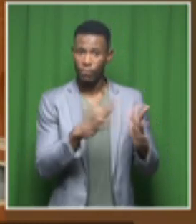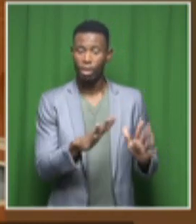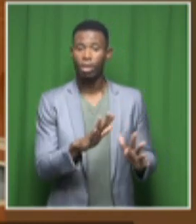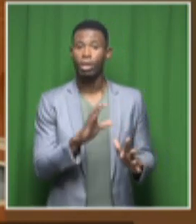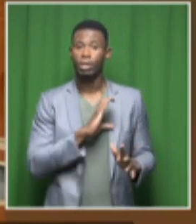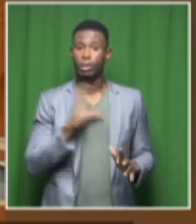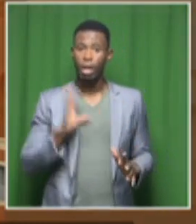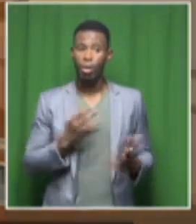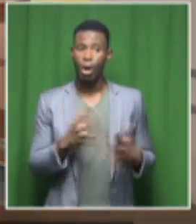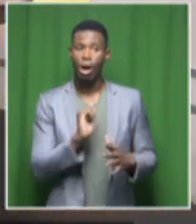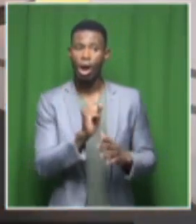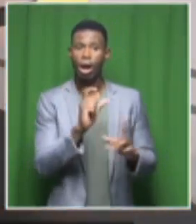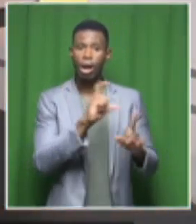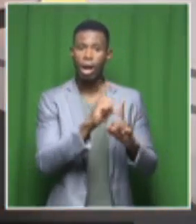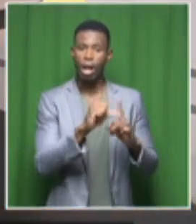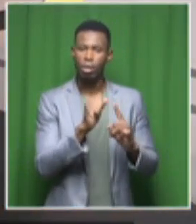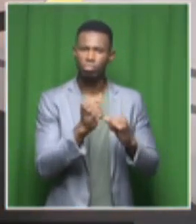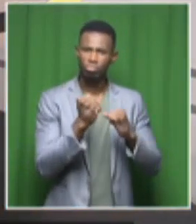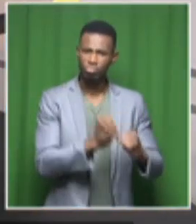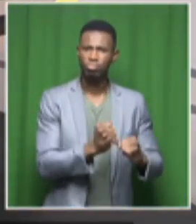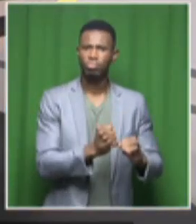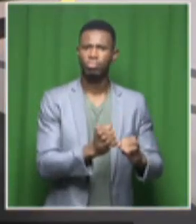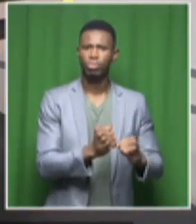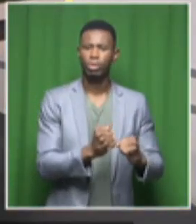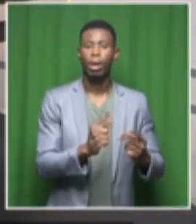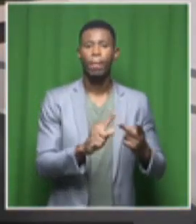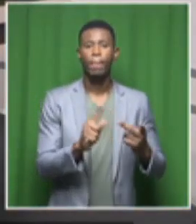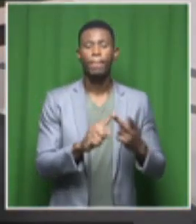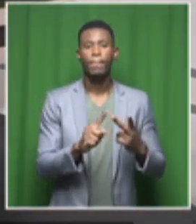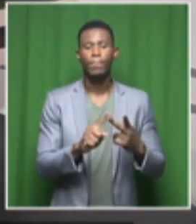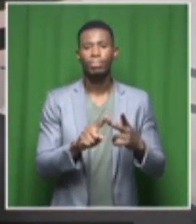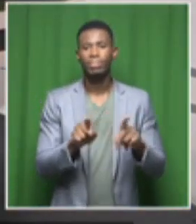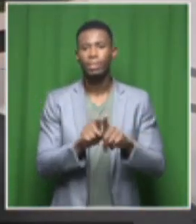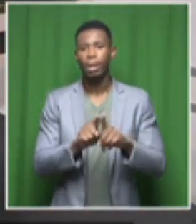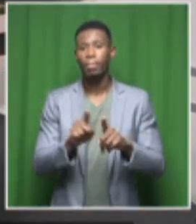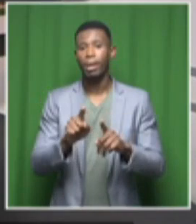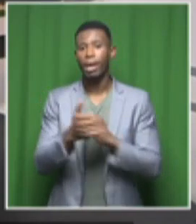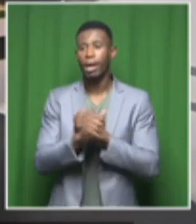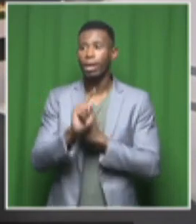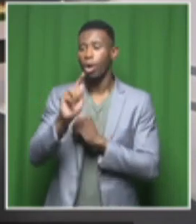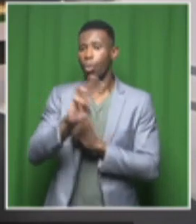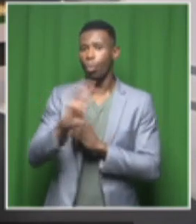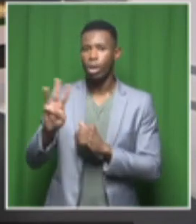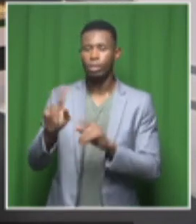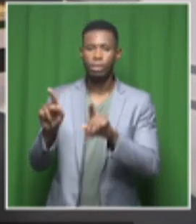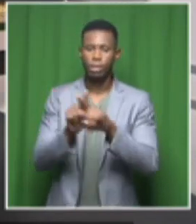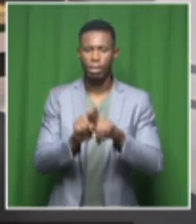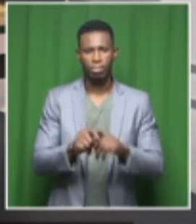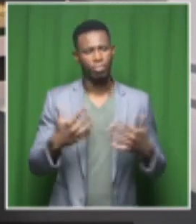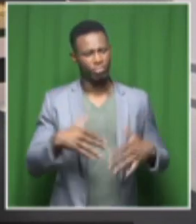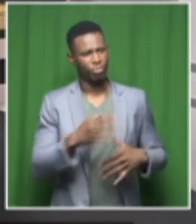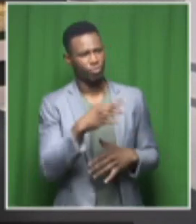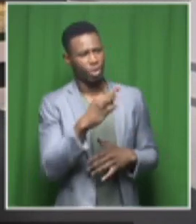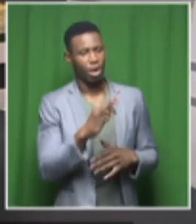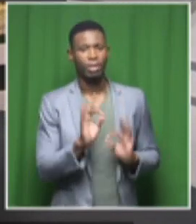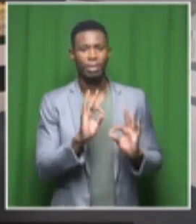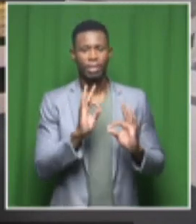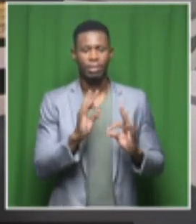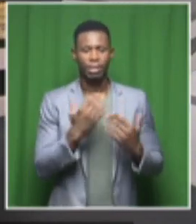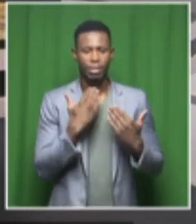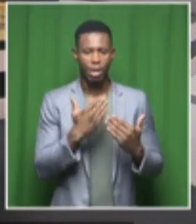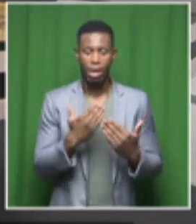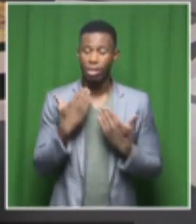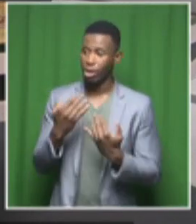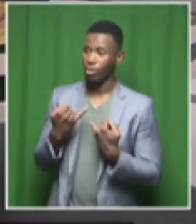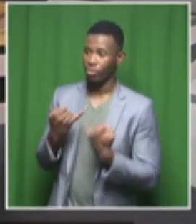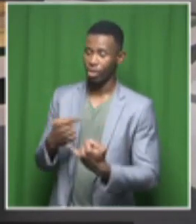and everything, but yet again, they're in the same space with the countries in the West. Right, right. Mr. Obot, lovely chatting to you. Thank you so much for joining us. Thank you for